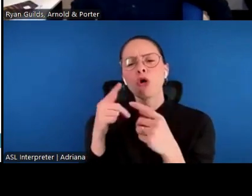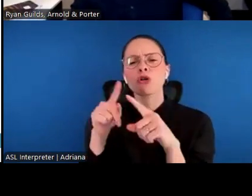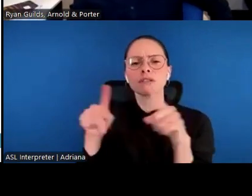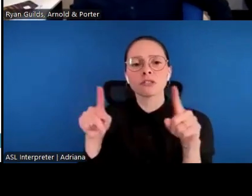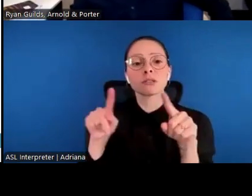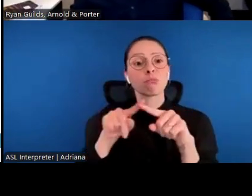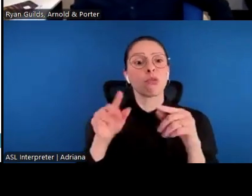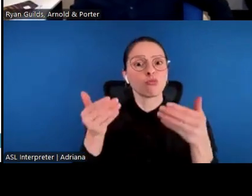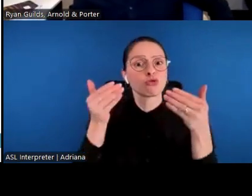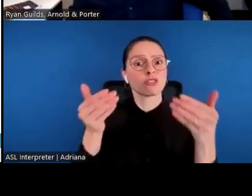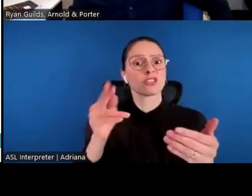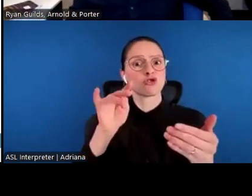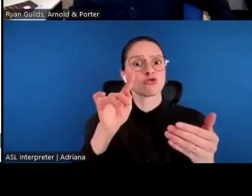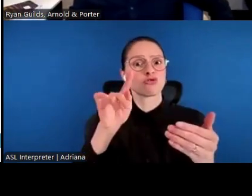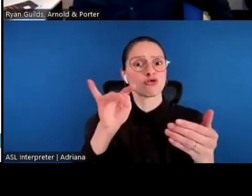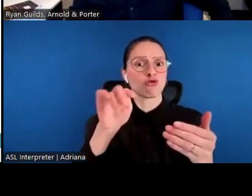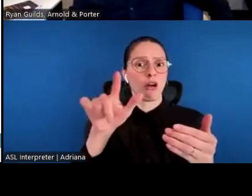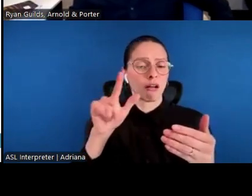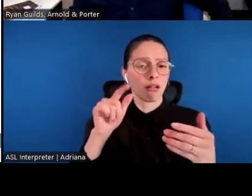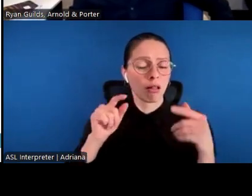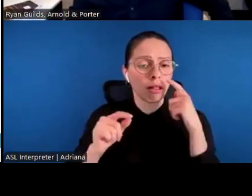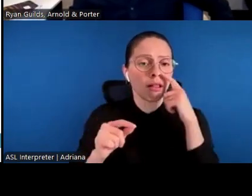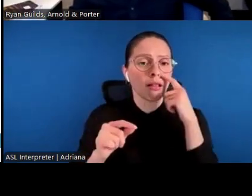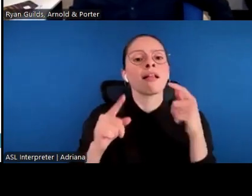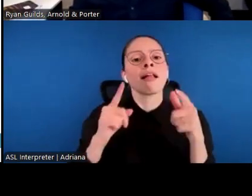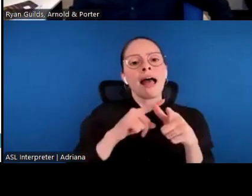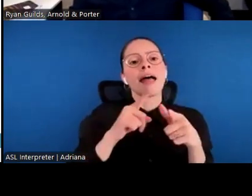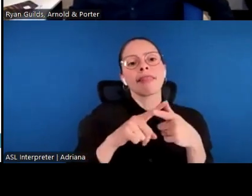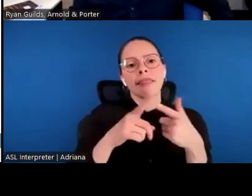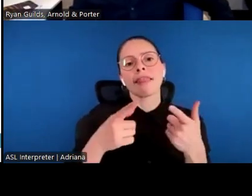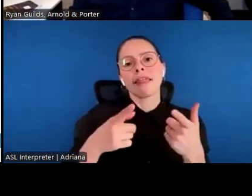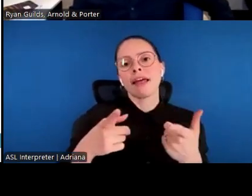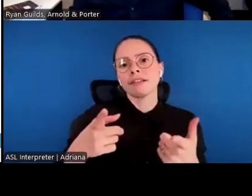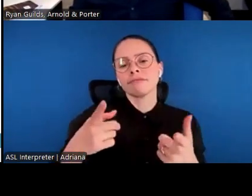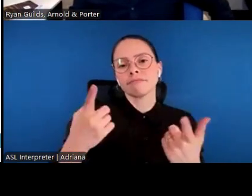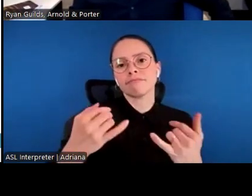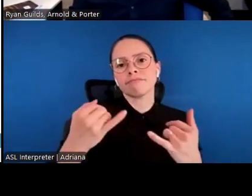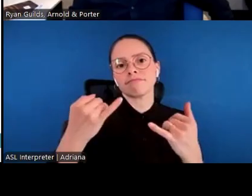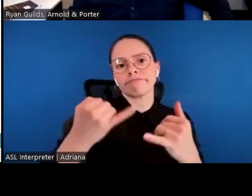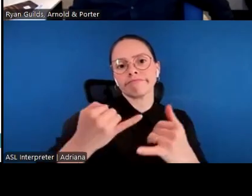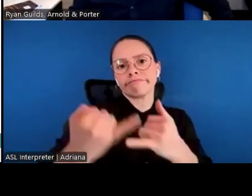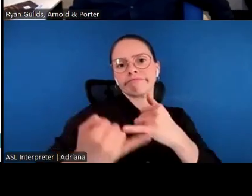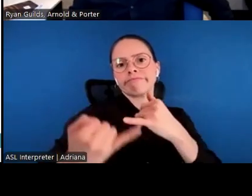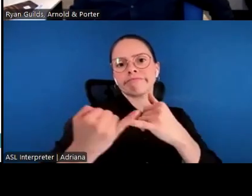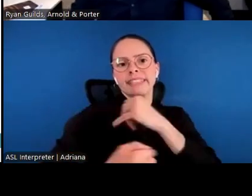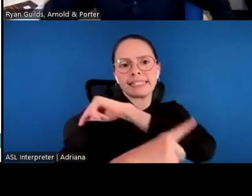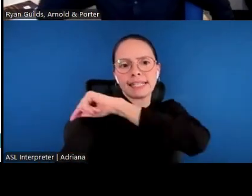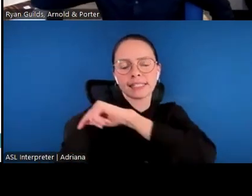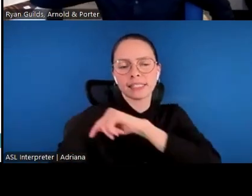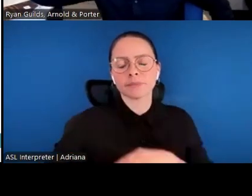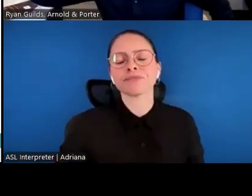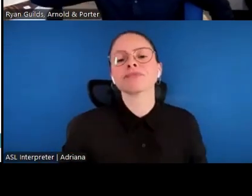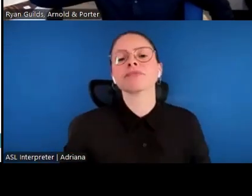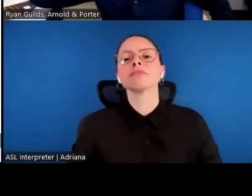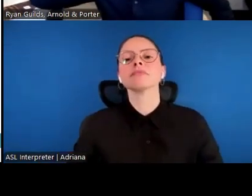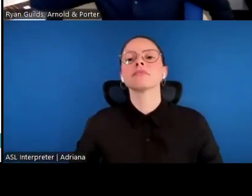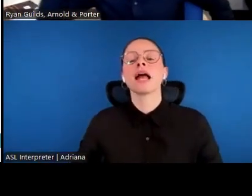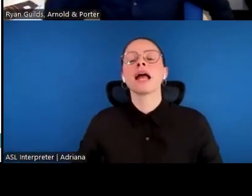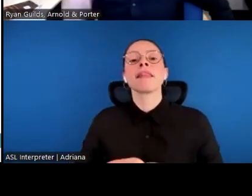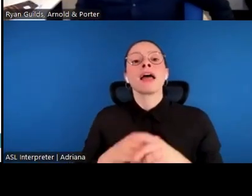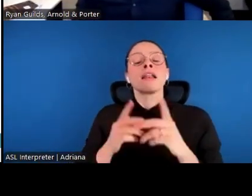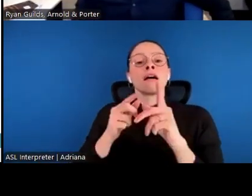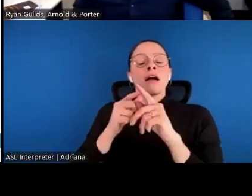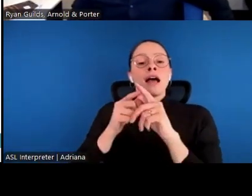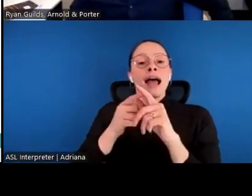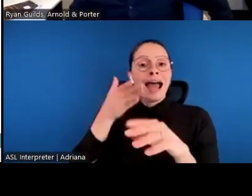And then if there's a conviction, of course, sentencing, which we will also go over as well. And then finally, following a conviction, there is an appellate